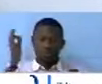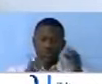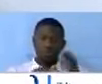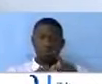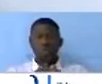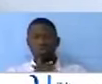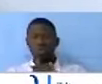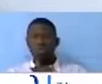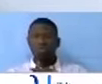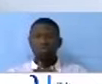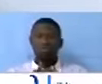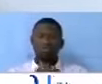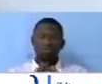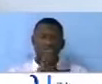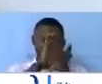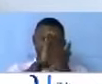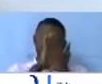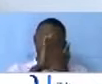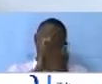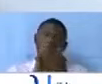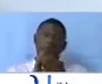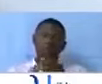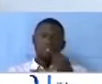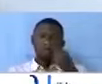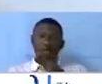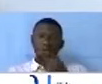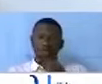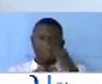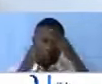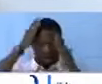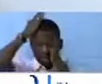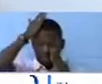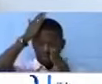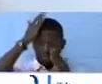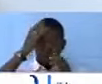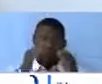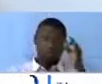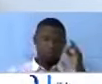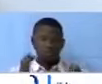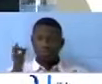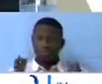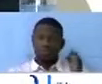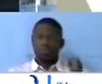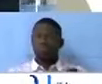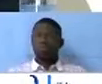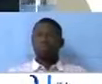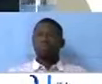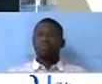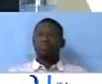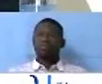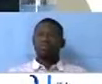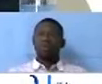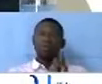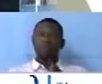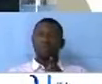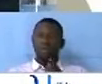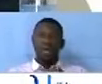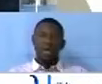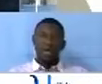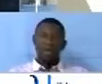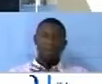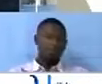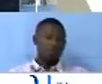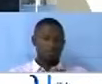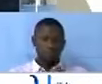Act. Soldari ñom ñaari fan lañ am ben ñu yobul len ci côté civil wala ci sen bunte. That has nothing to do with